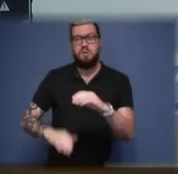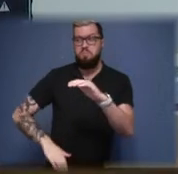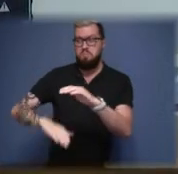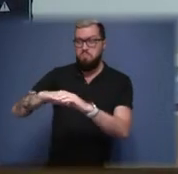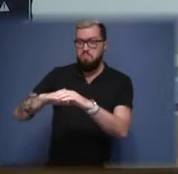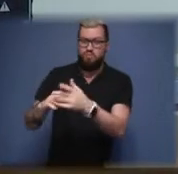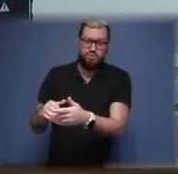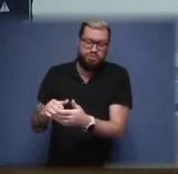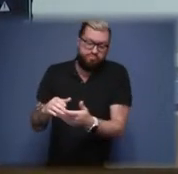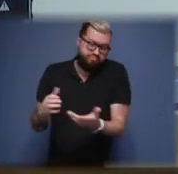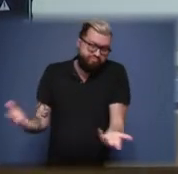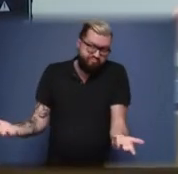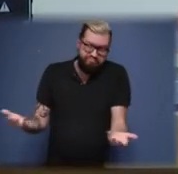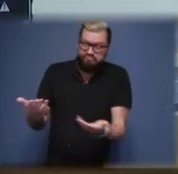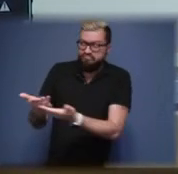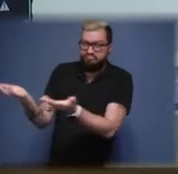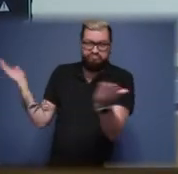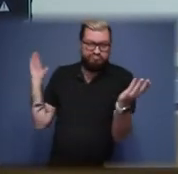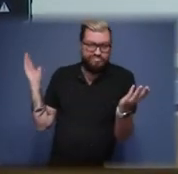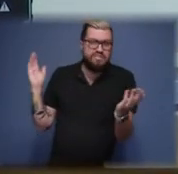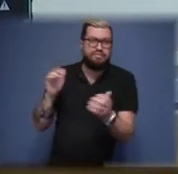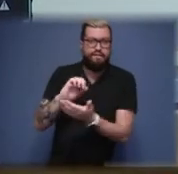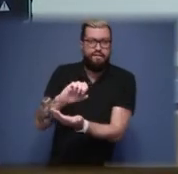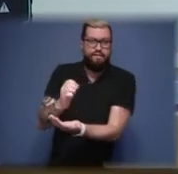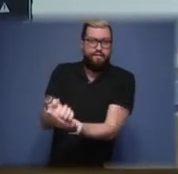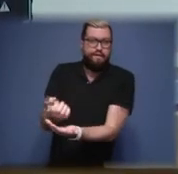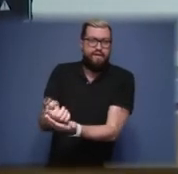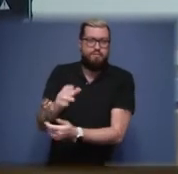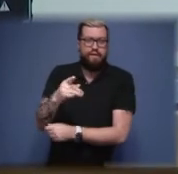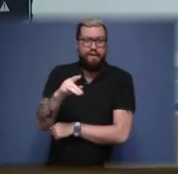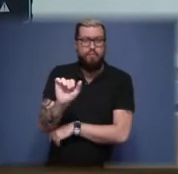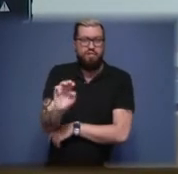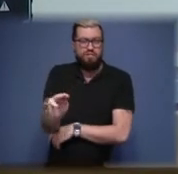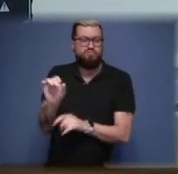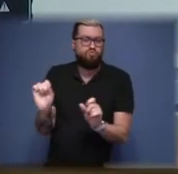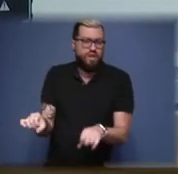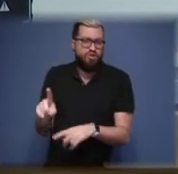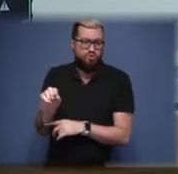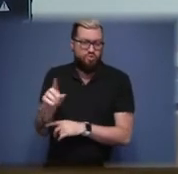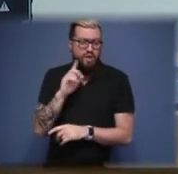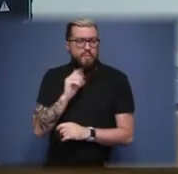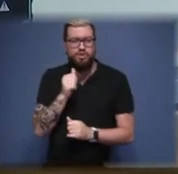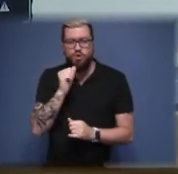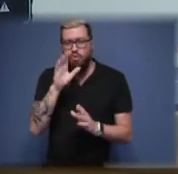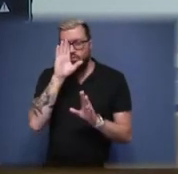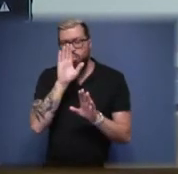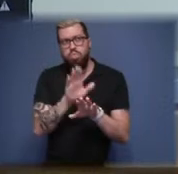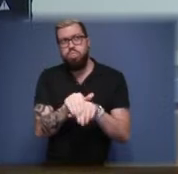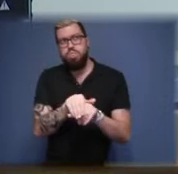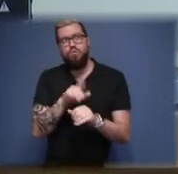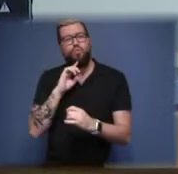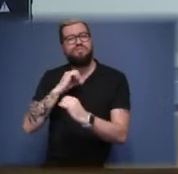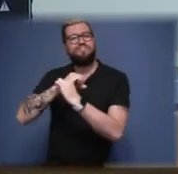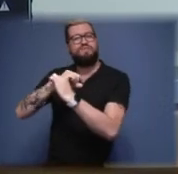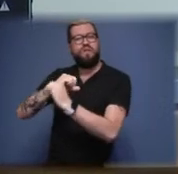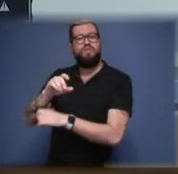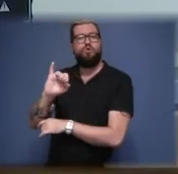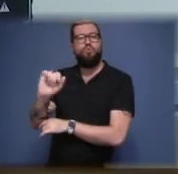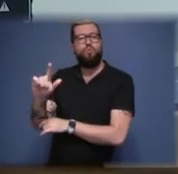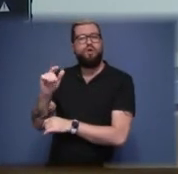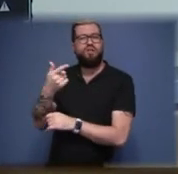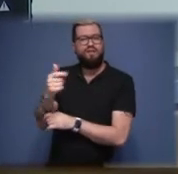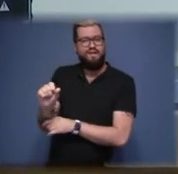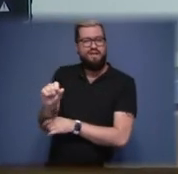is capitalism. It's fine. They can do that. But let's not pretend that or defend the oil industry and gas